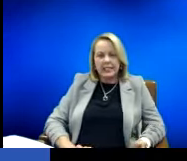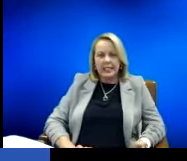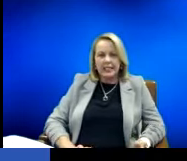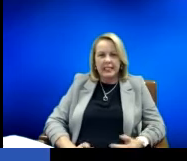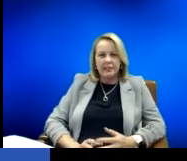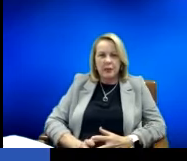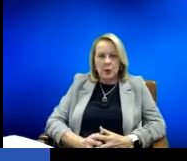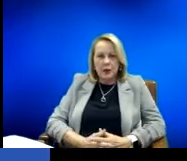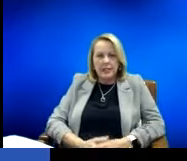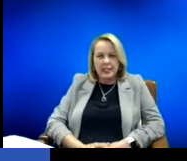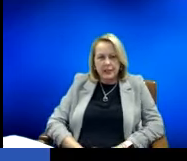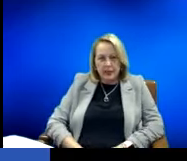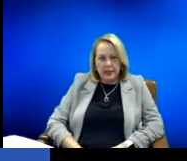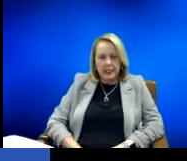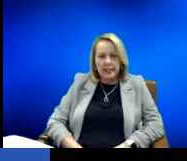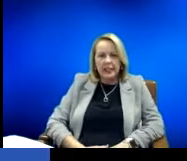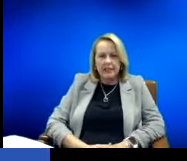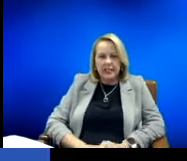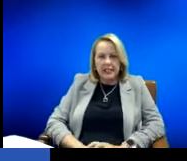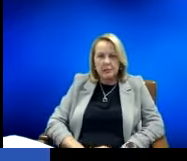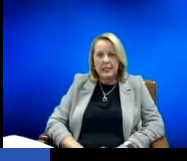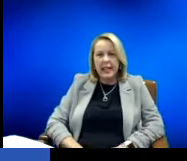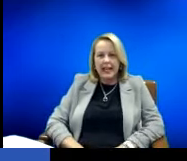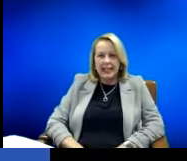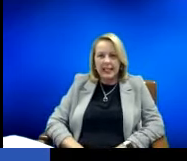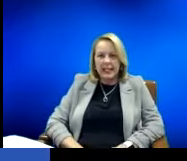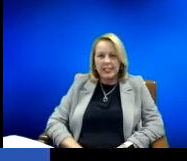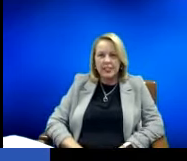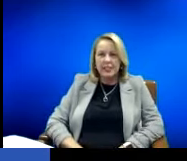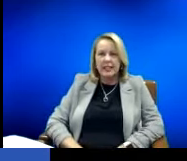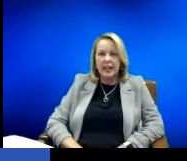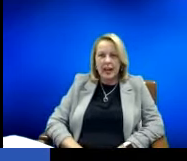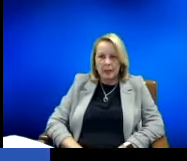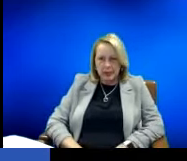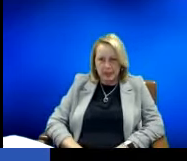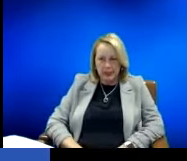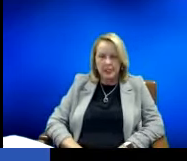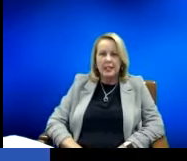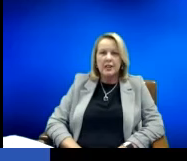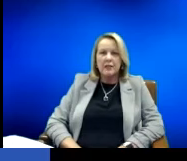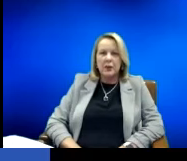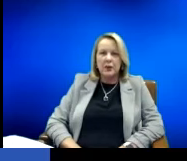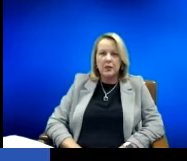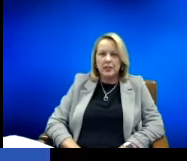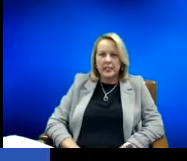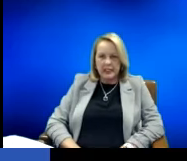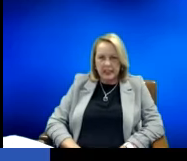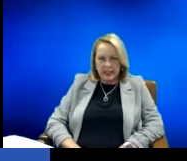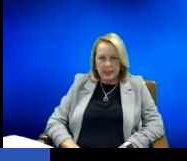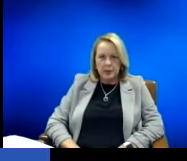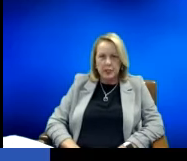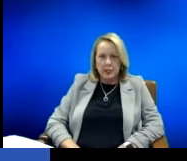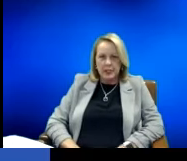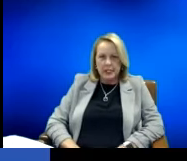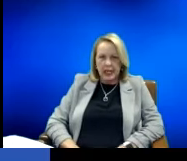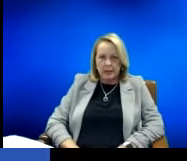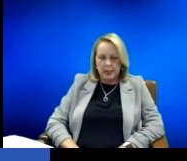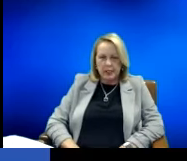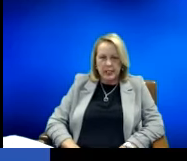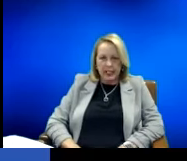have selected 4 different investment allocation options for you to consider when